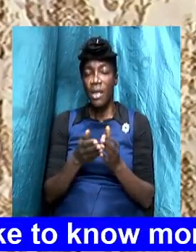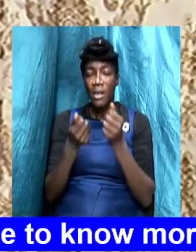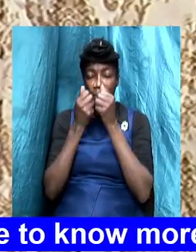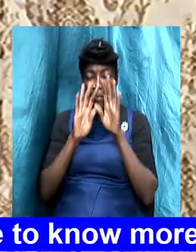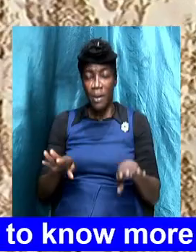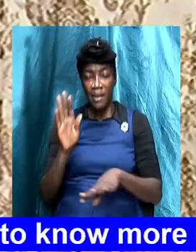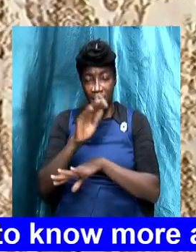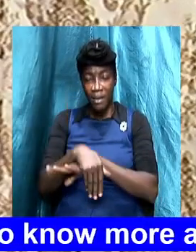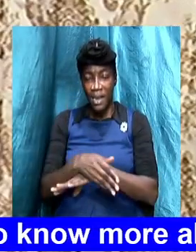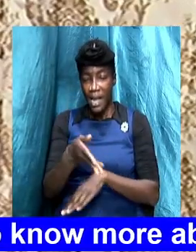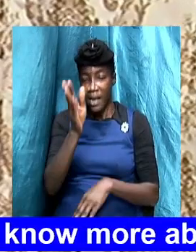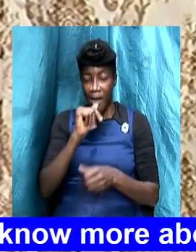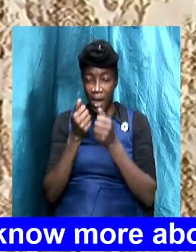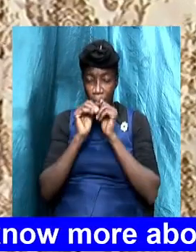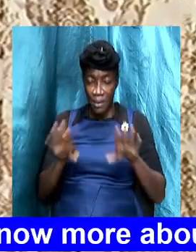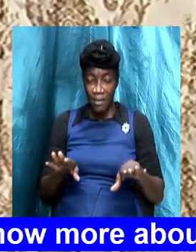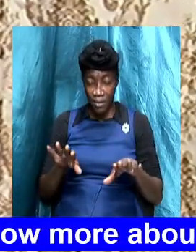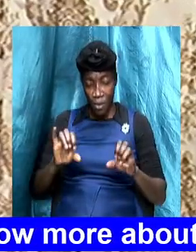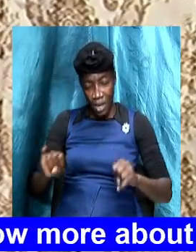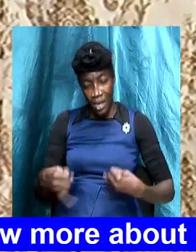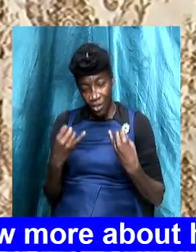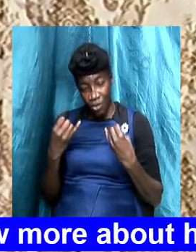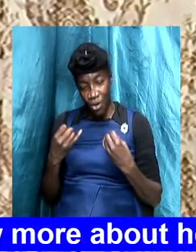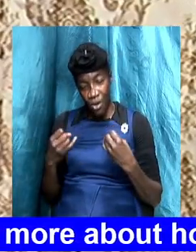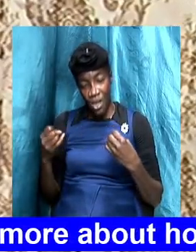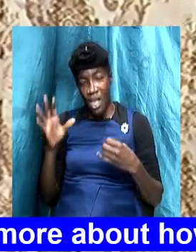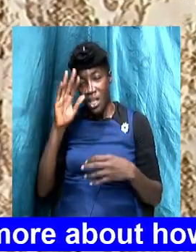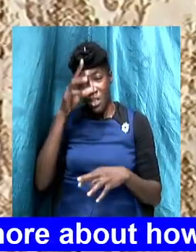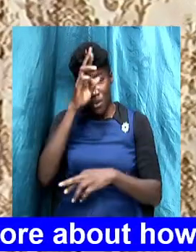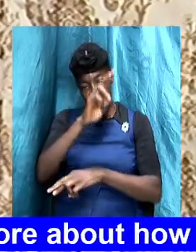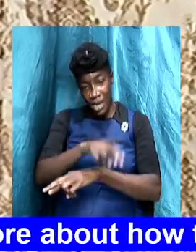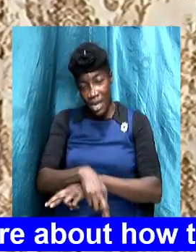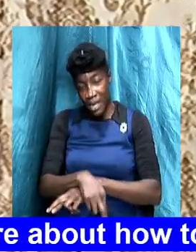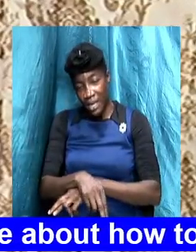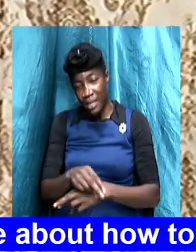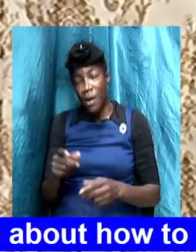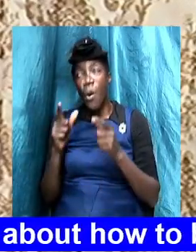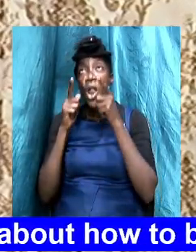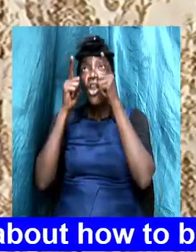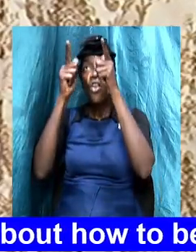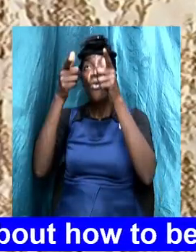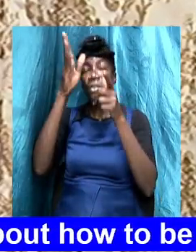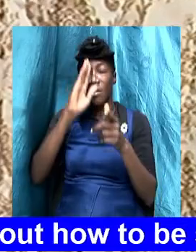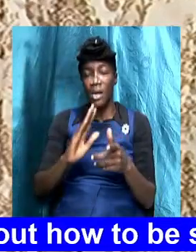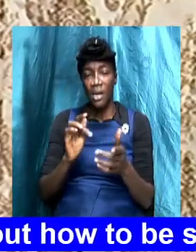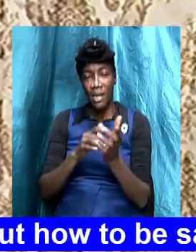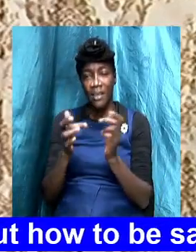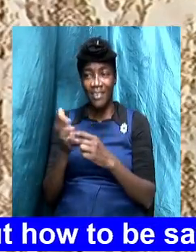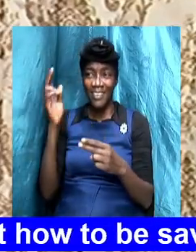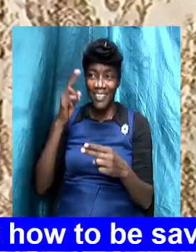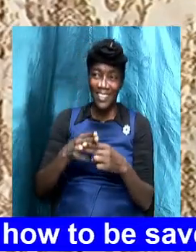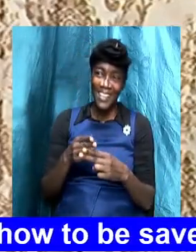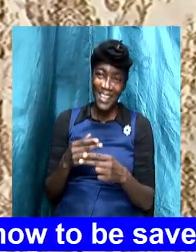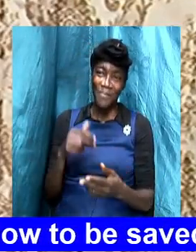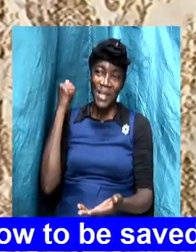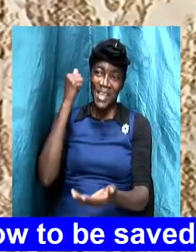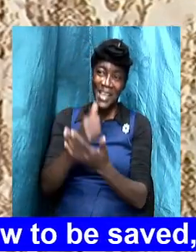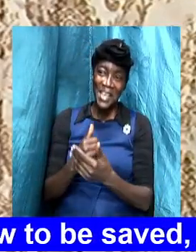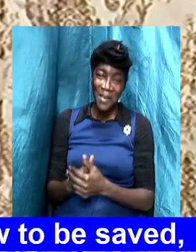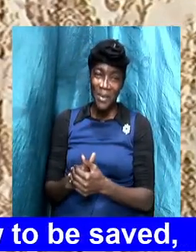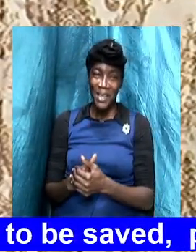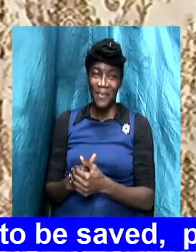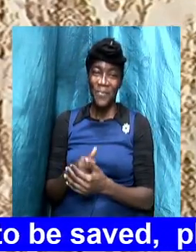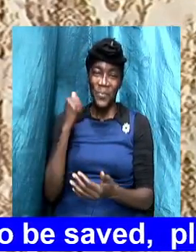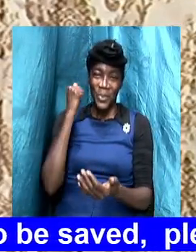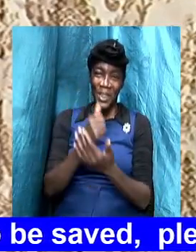tonight. God bless you and enjoy the rest of your night as we look to God of our lives. In Jesus' name I pray. Amen.